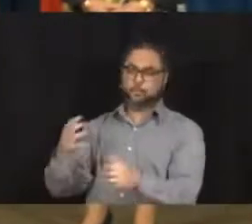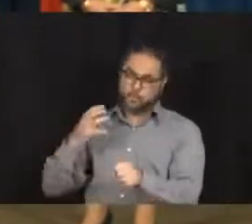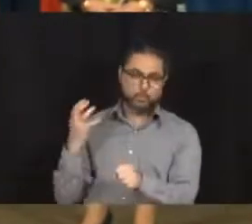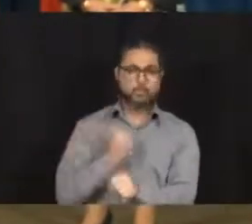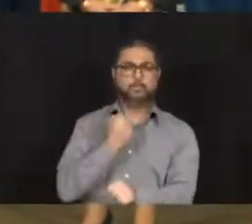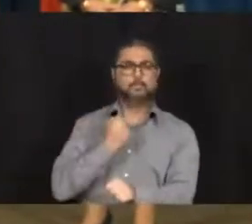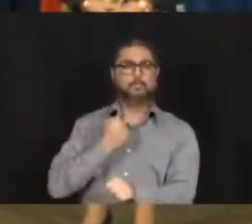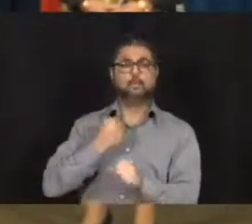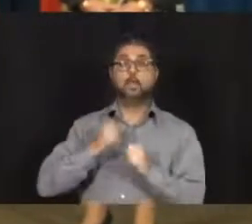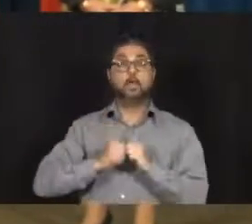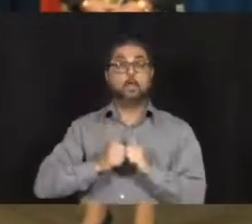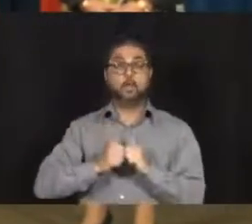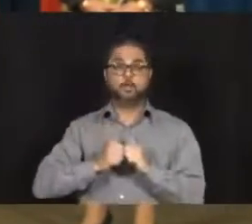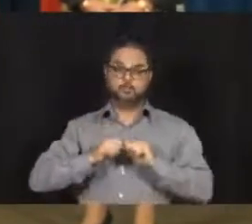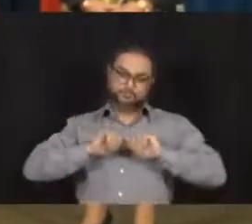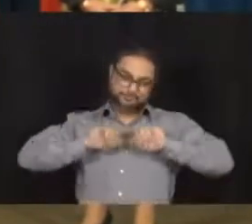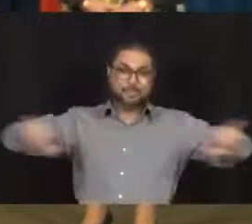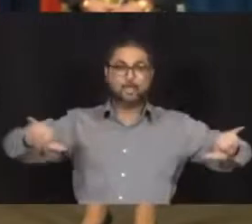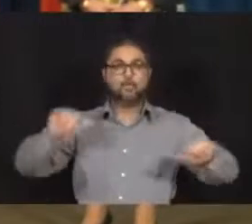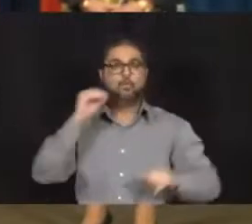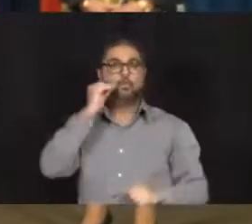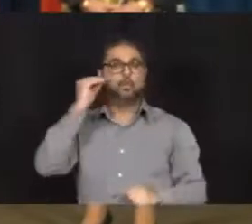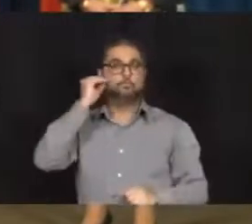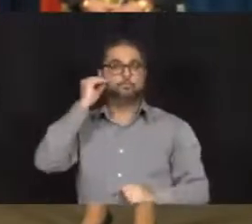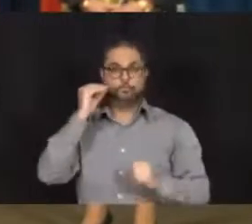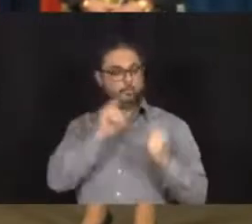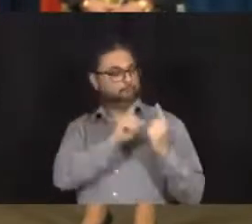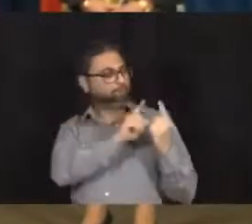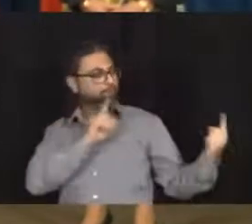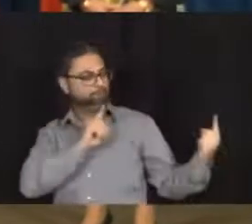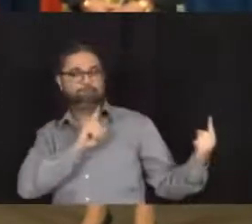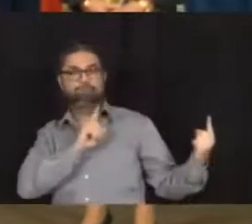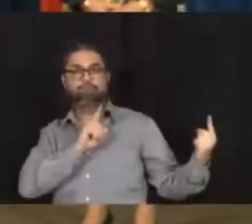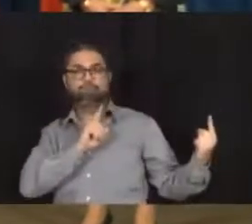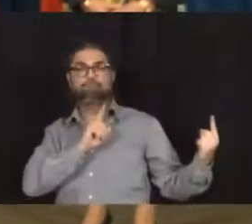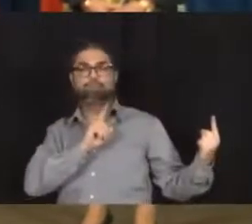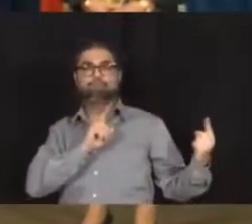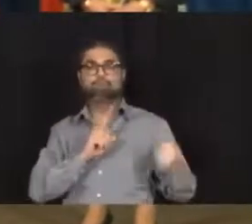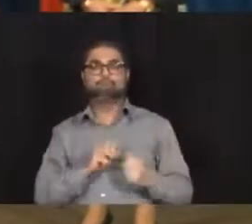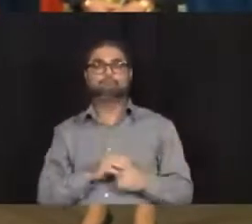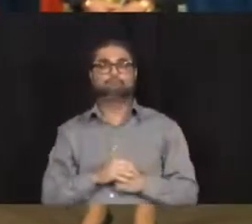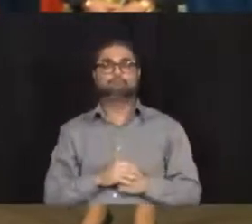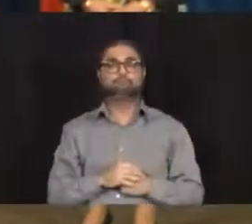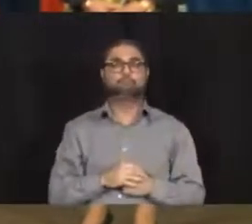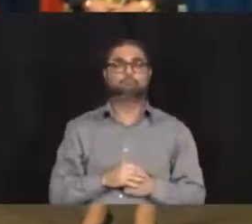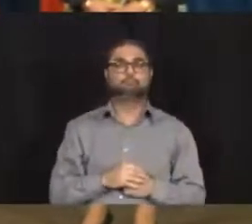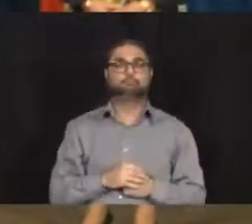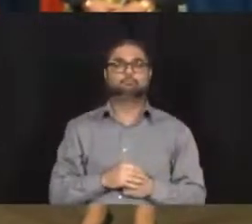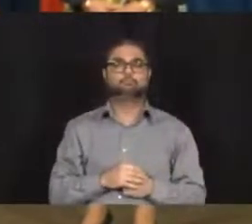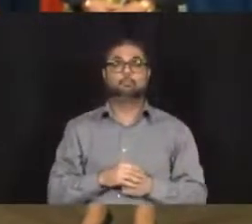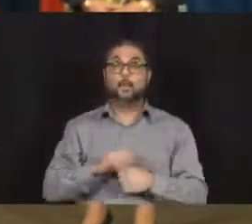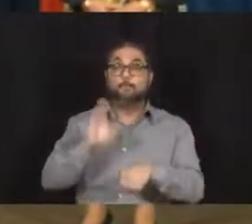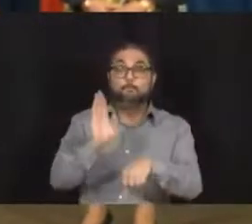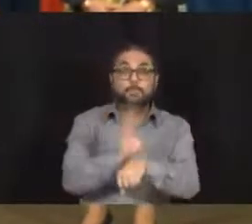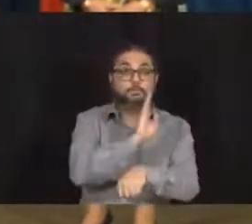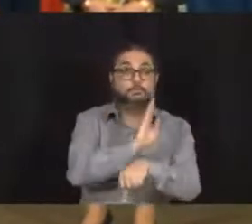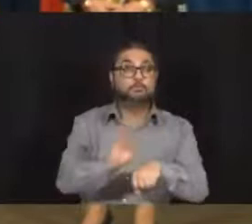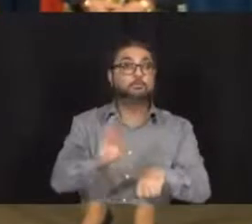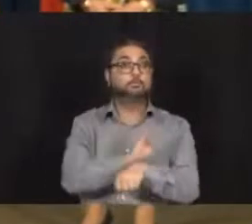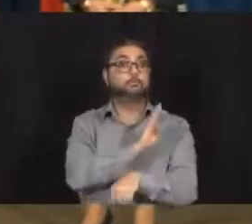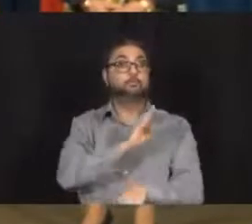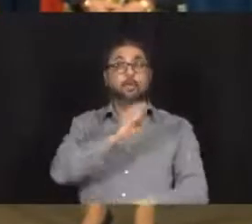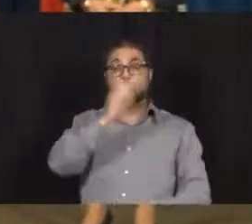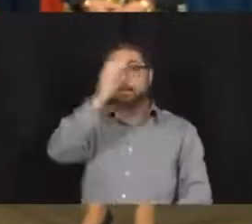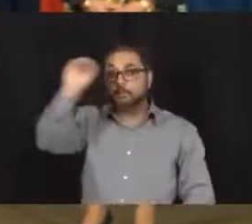and making sure we practice social distancing. But it's the companies that it's like the cavalry coming over the top of the hill.